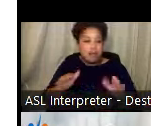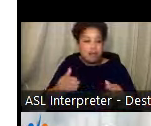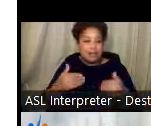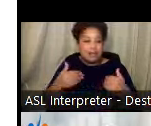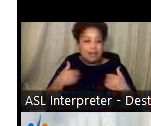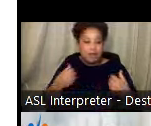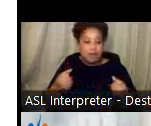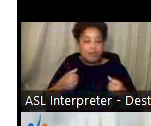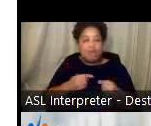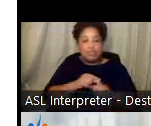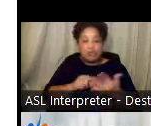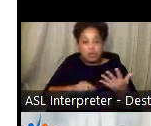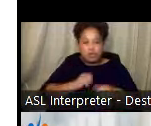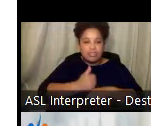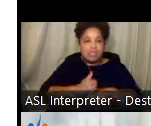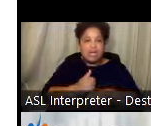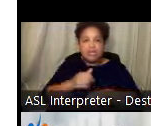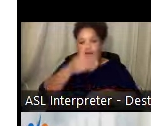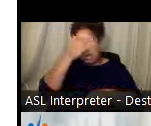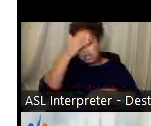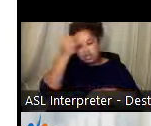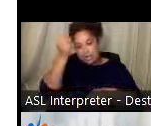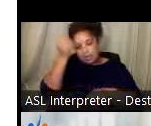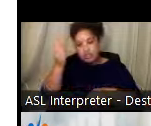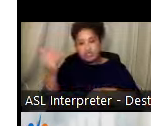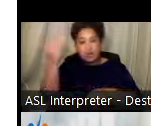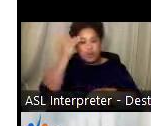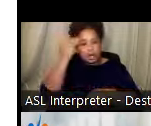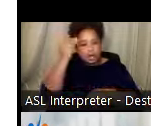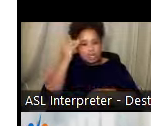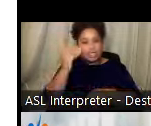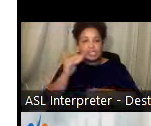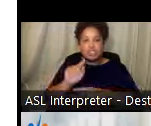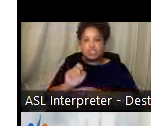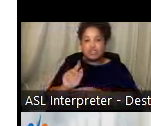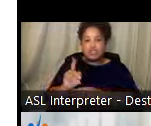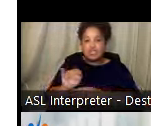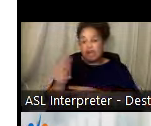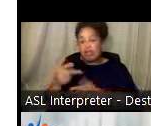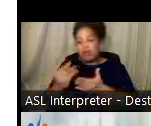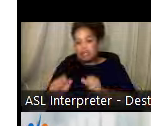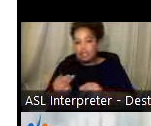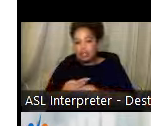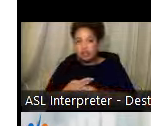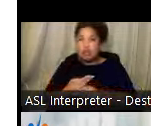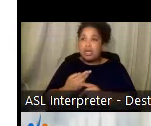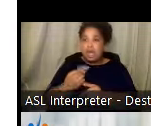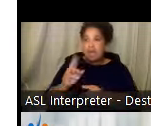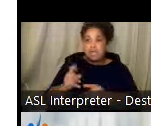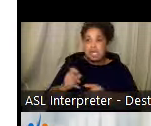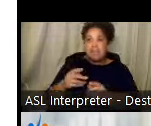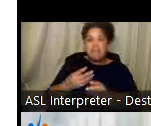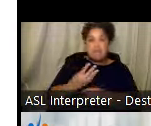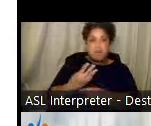have developed an Alzheimer's awareness social media toolkit that other projects are able to use, and it gets updated about 4 or 5 times